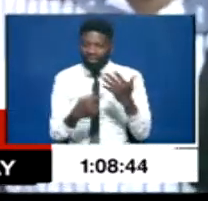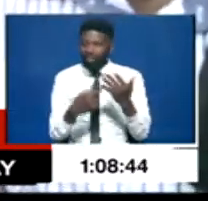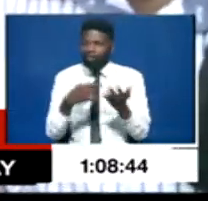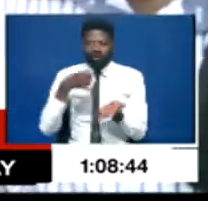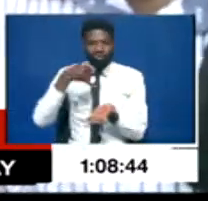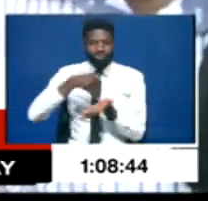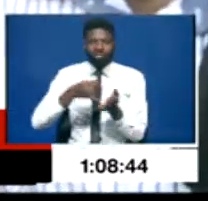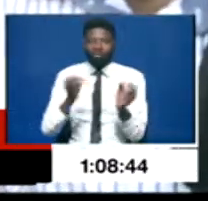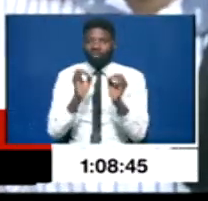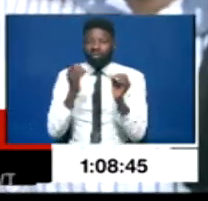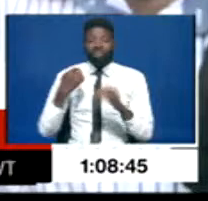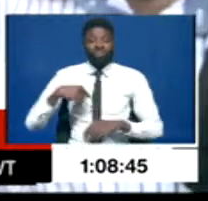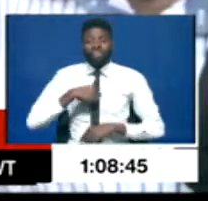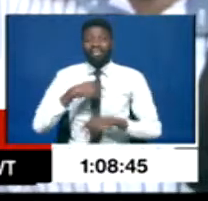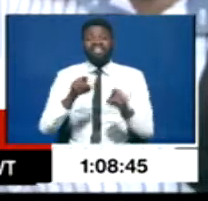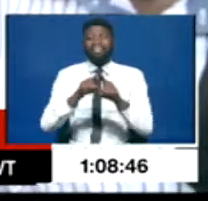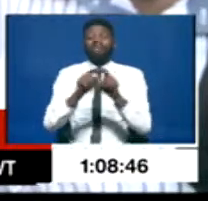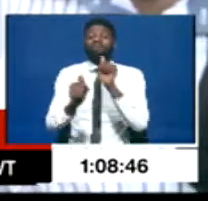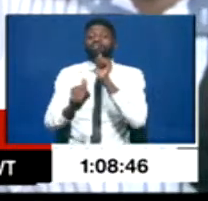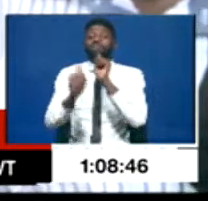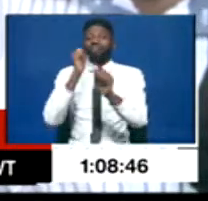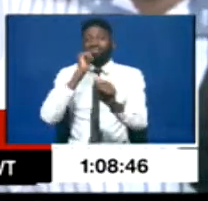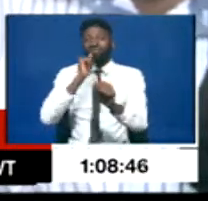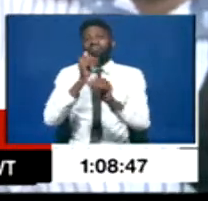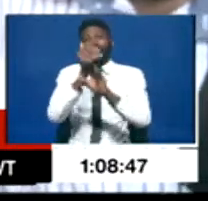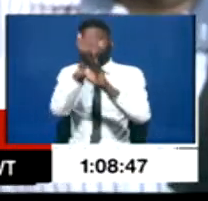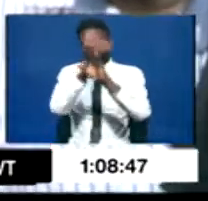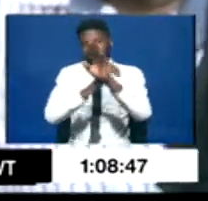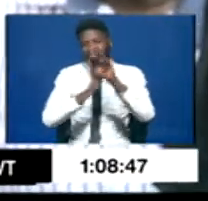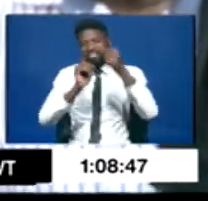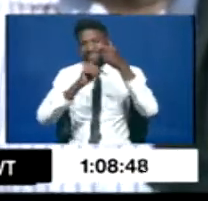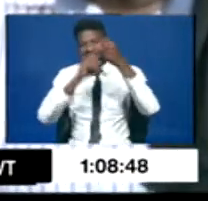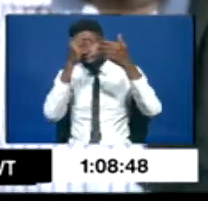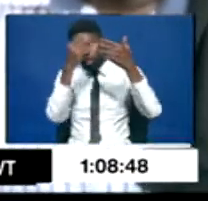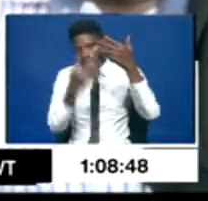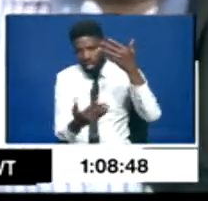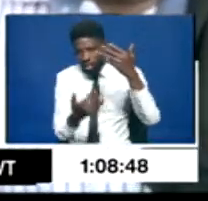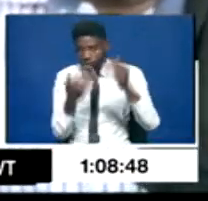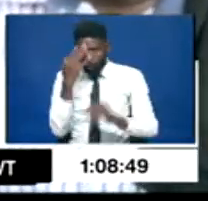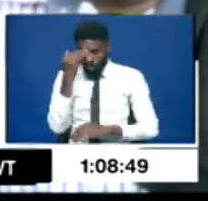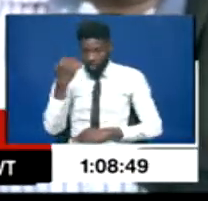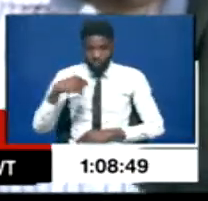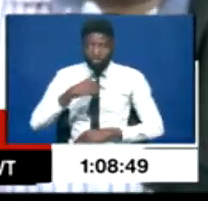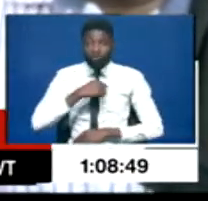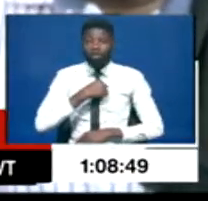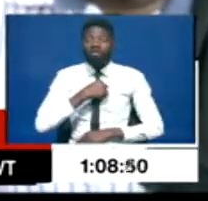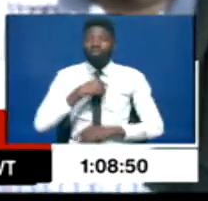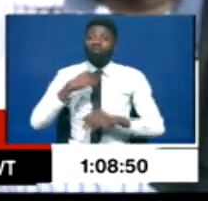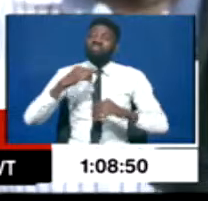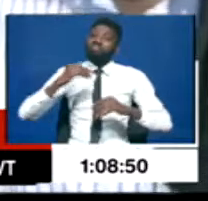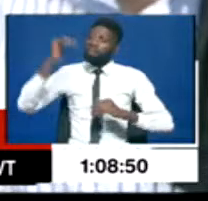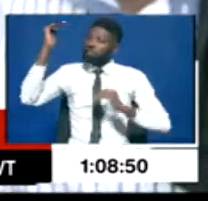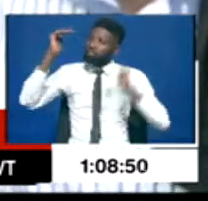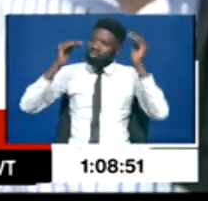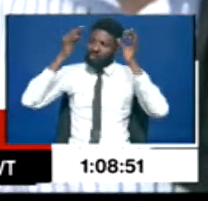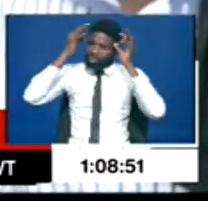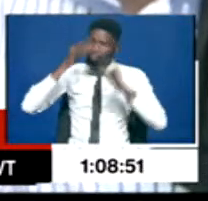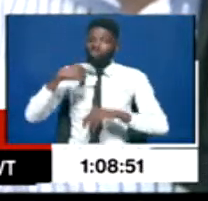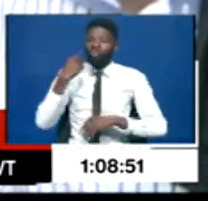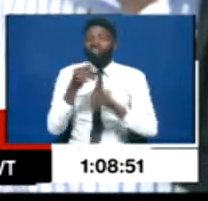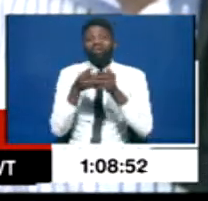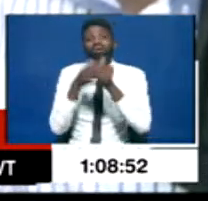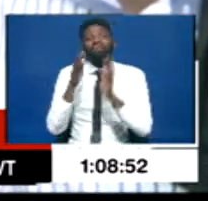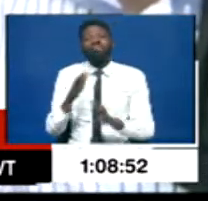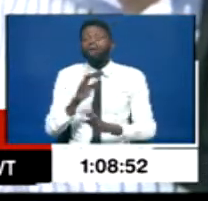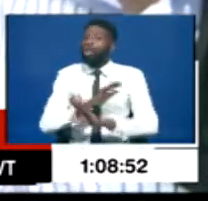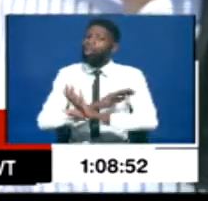piece is because we are old people, we are adults. We can decide who leads for us. Nobody, not the party, can decide for us